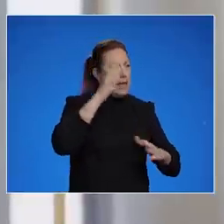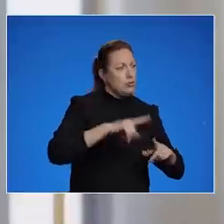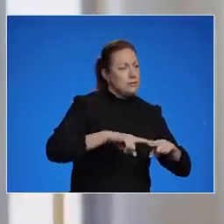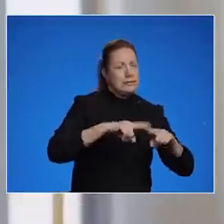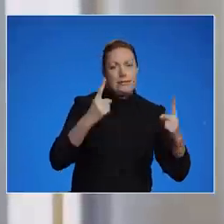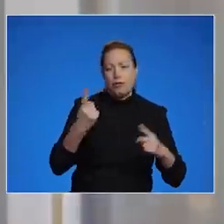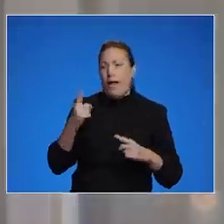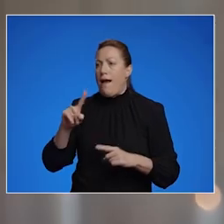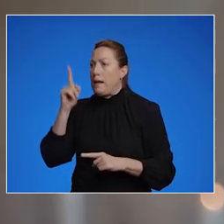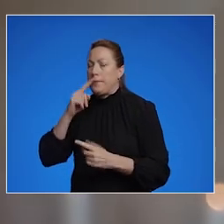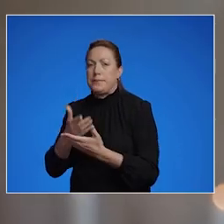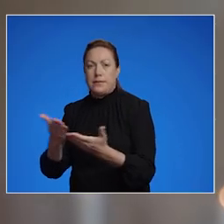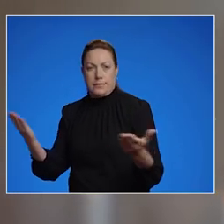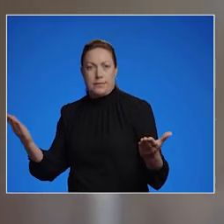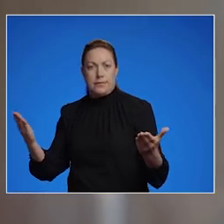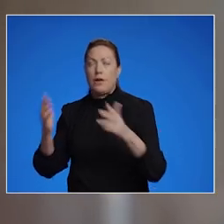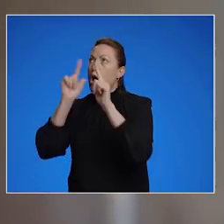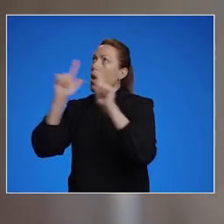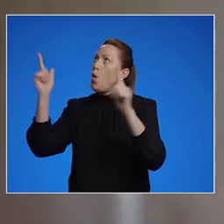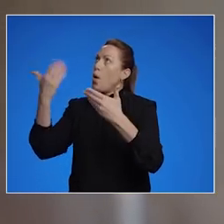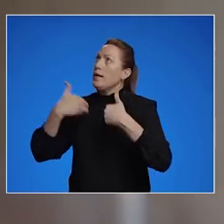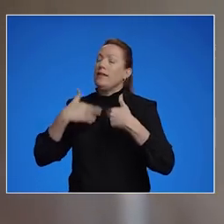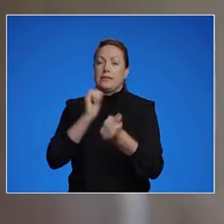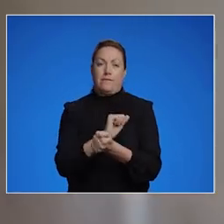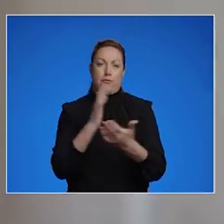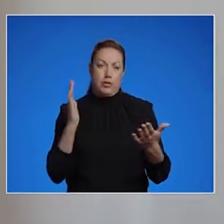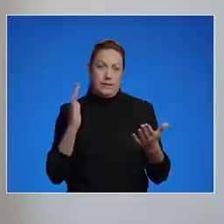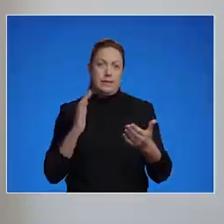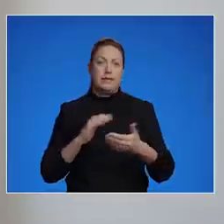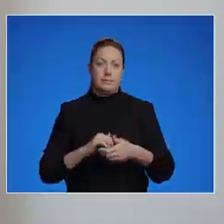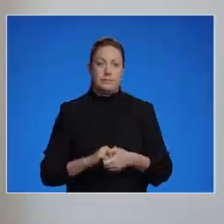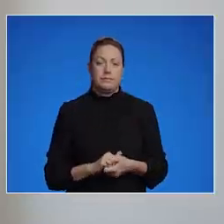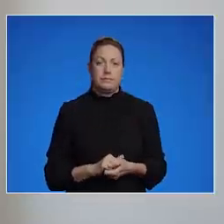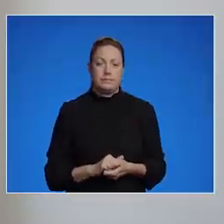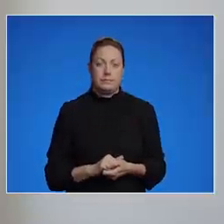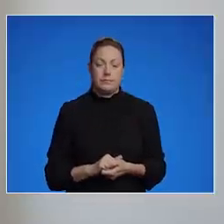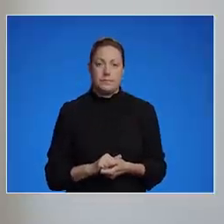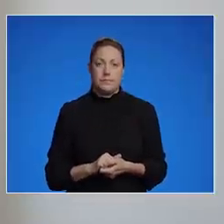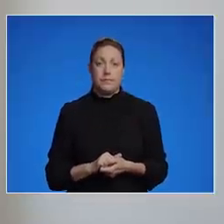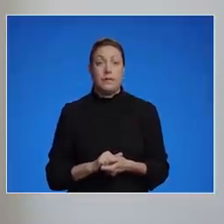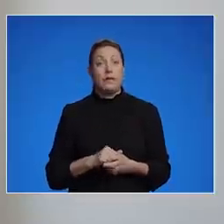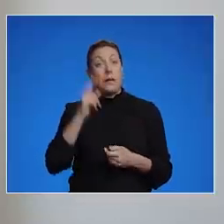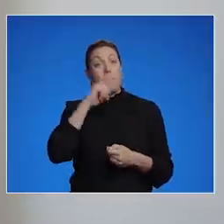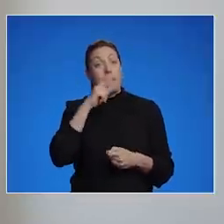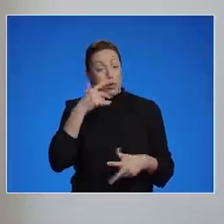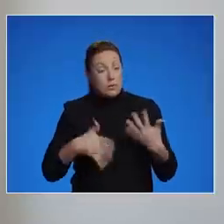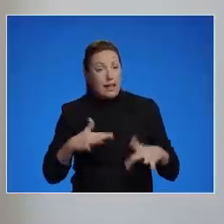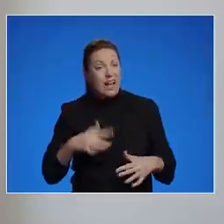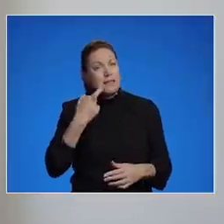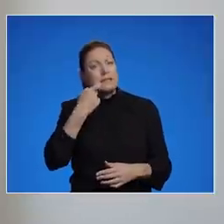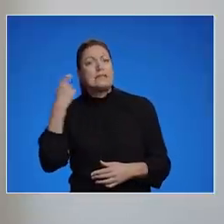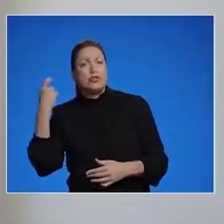Lord, set us free. Lord, hear our prayer. That those who suffer in pain of addiction will be released.